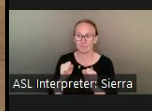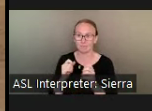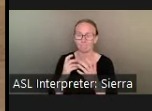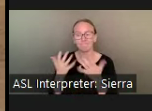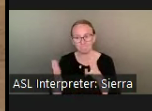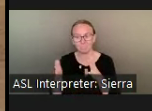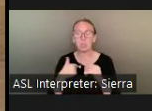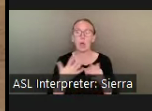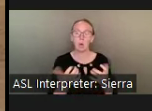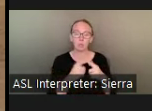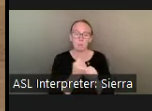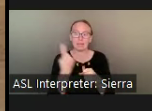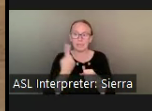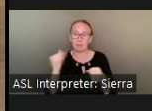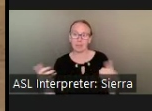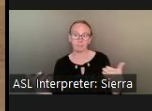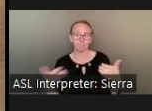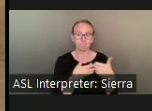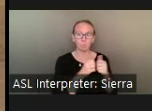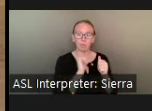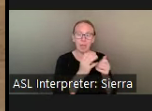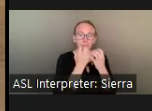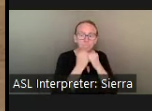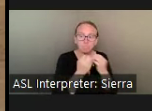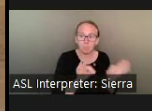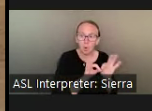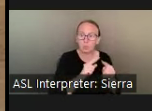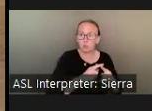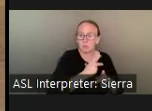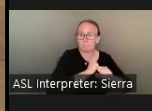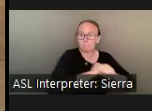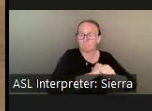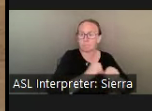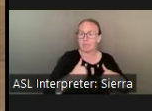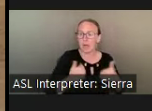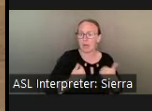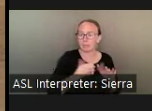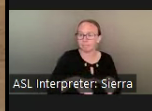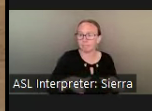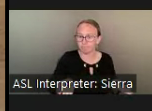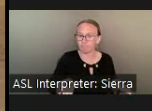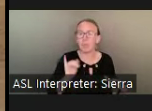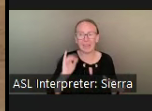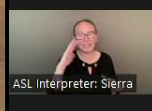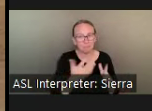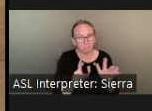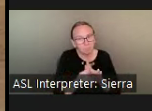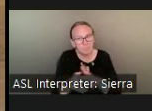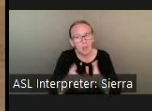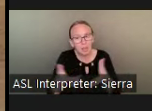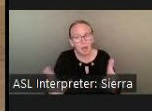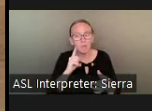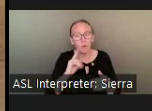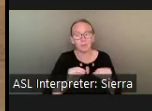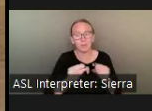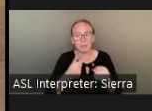that kind of cued into that importance of like keeping like one's young safe that seemed to be present in a lot of the stories I was finding.